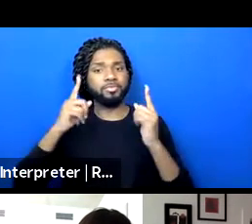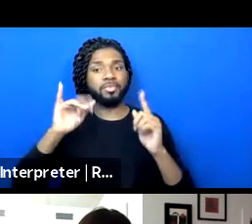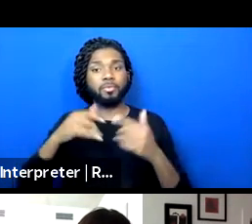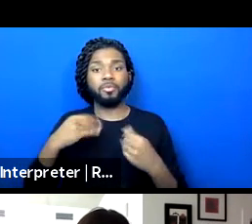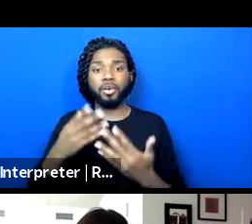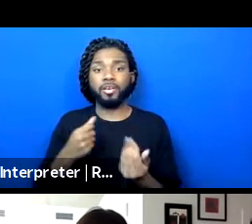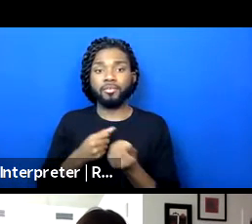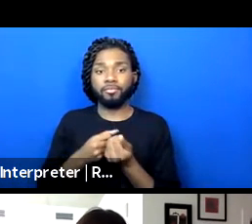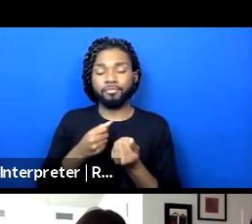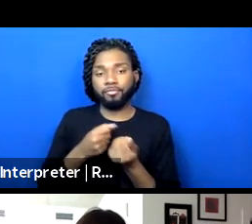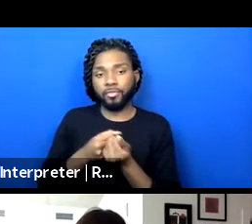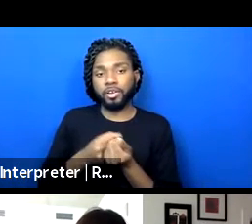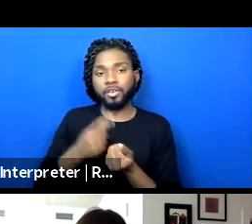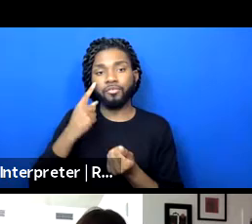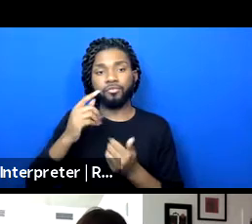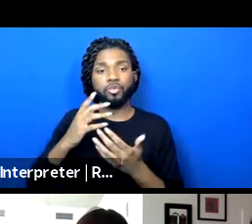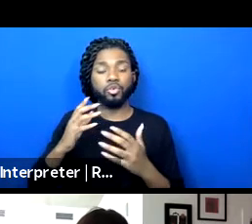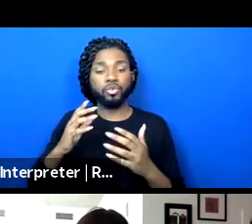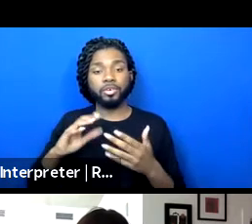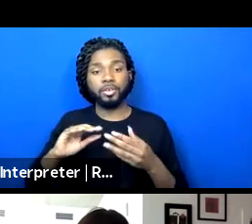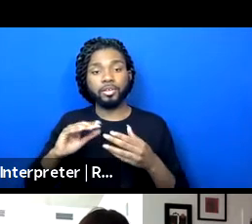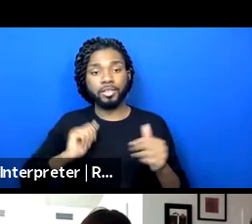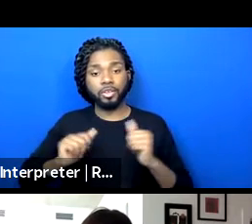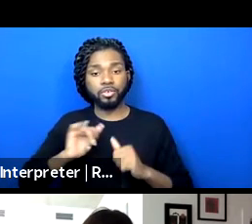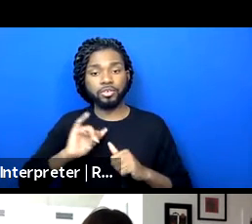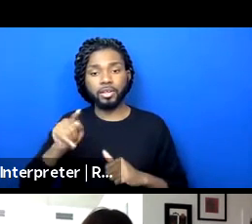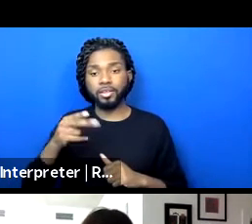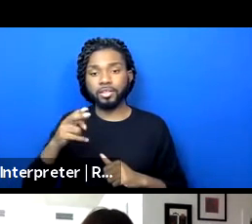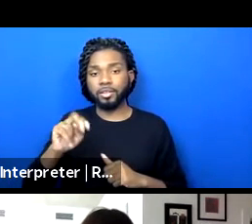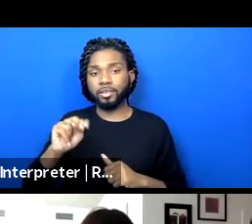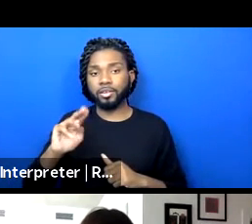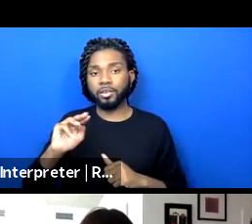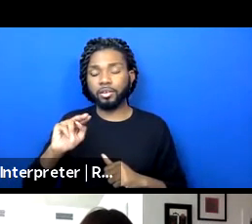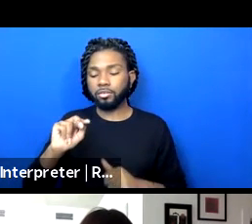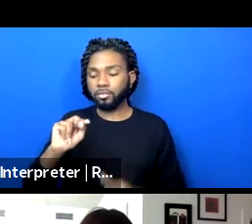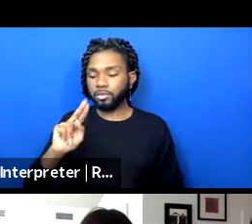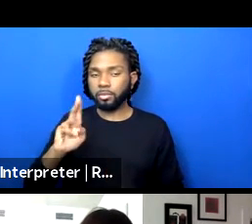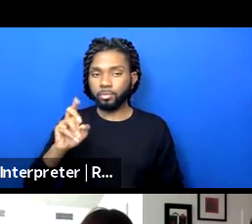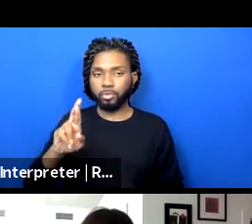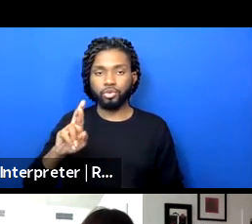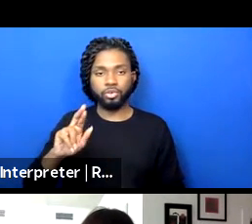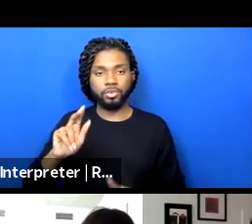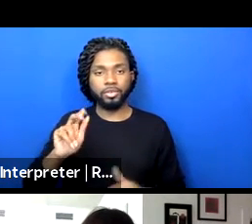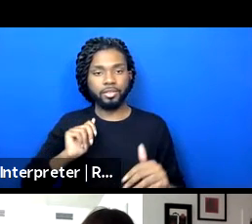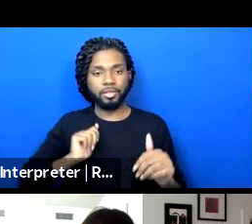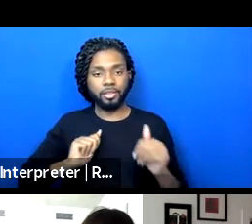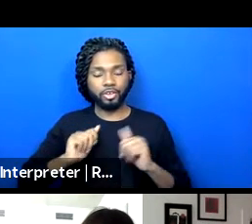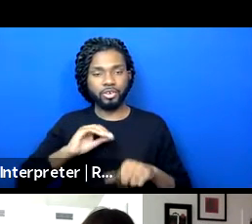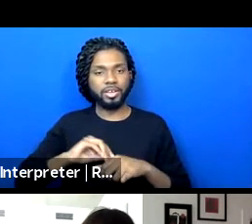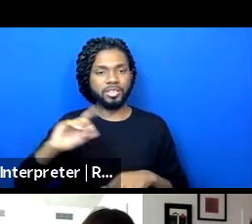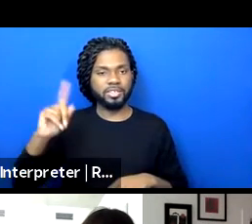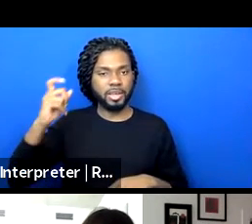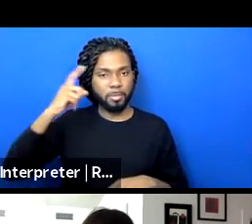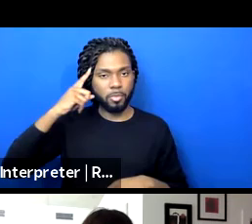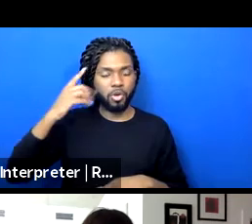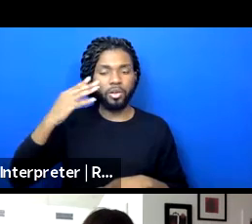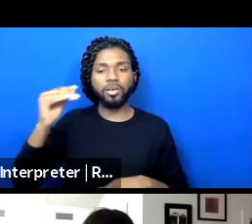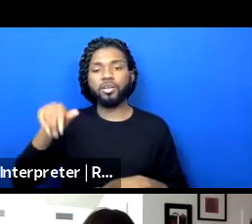foundation of theaters like Penumbra Theater in St. Paul and Crossroads Theater in New Brunswick, New